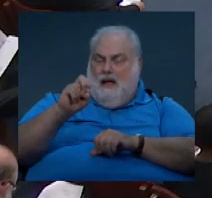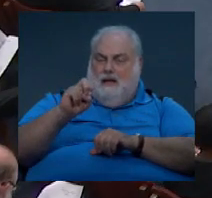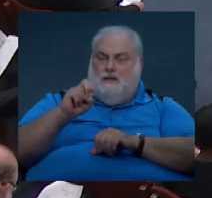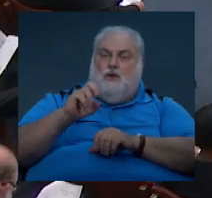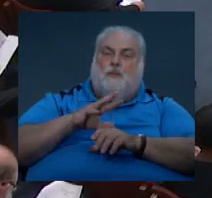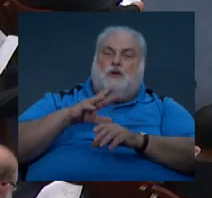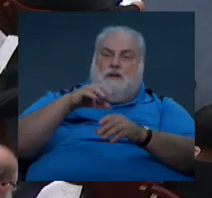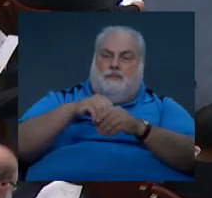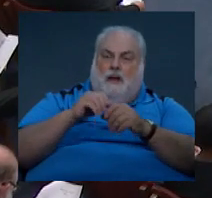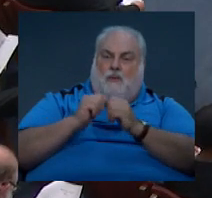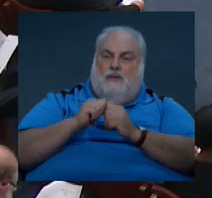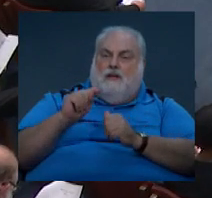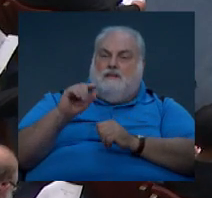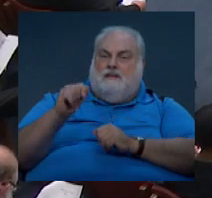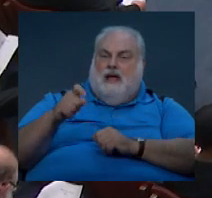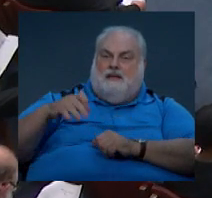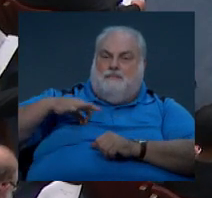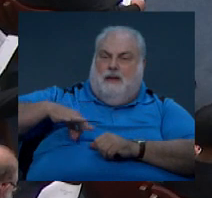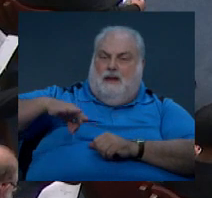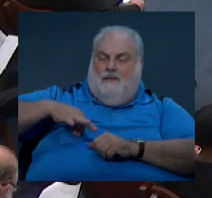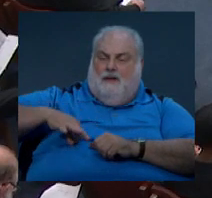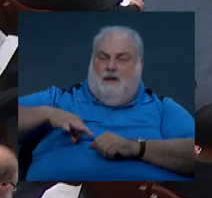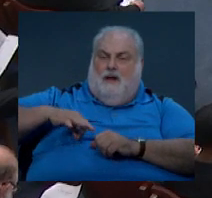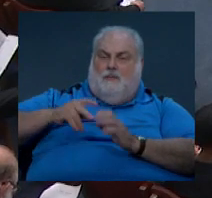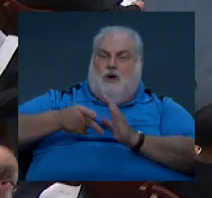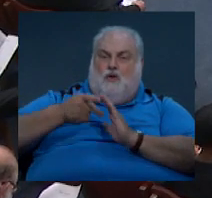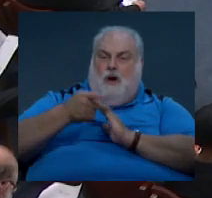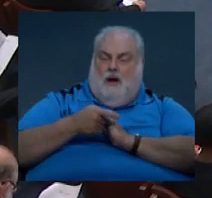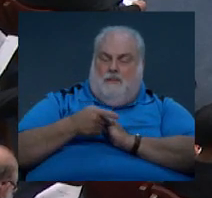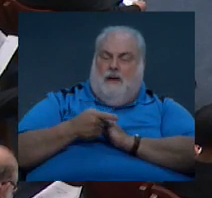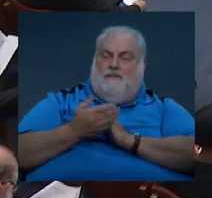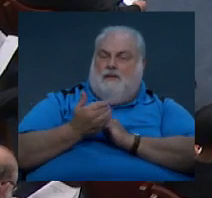the Arkansas Tax Back Program is authorized by Arkansas Code